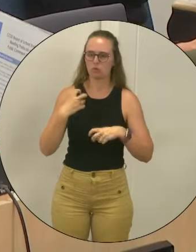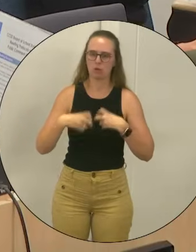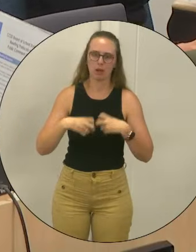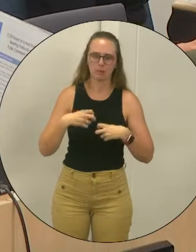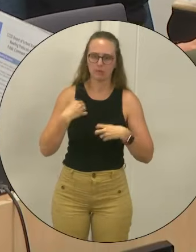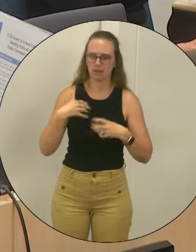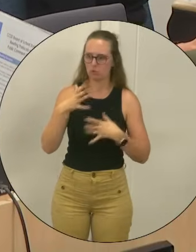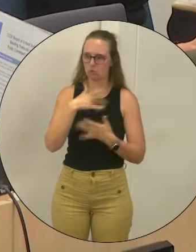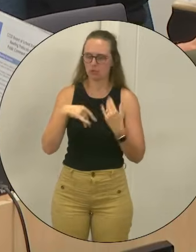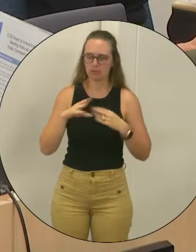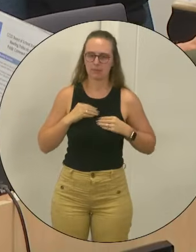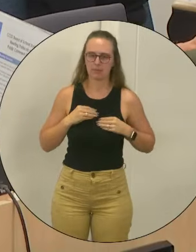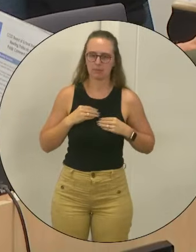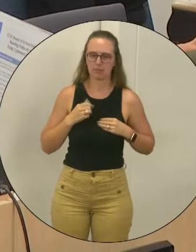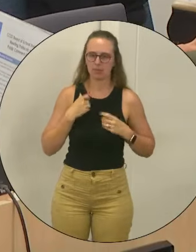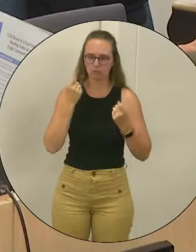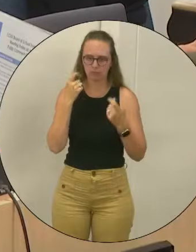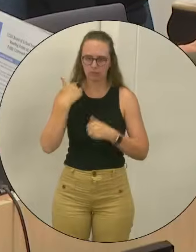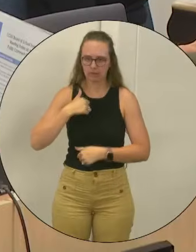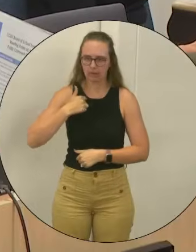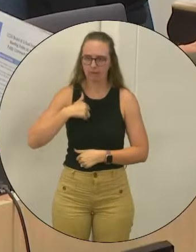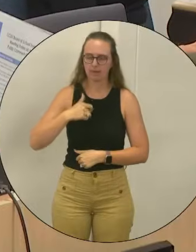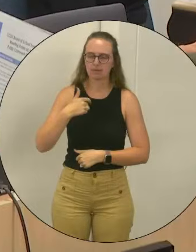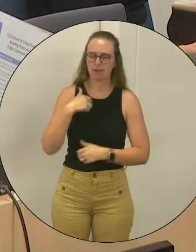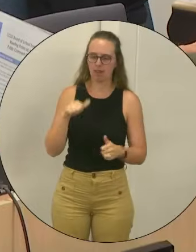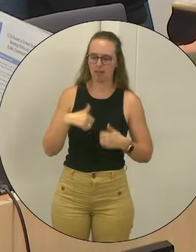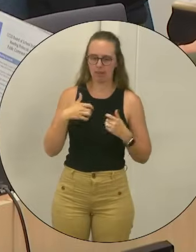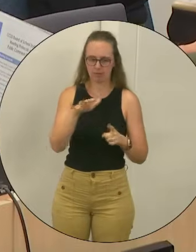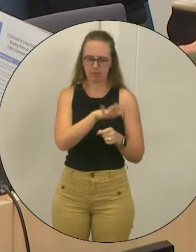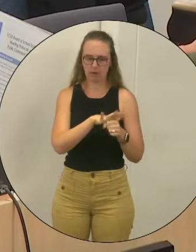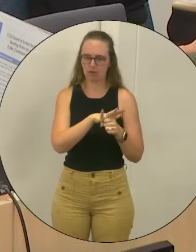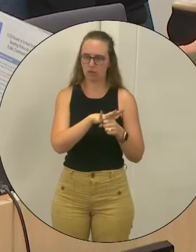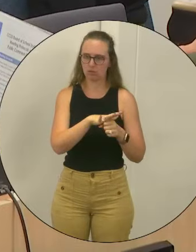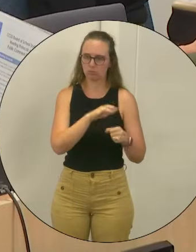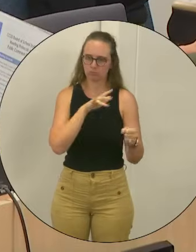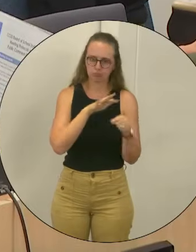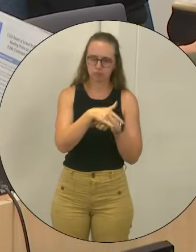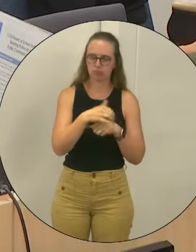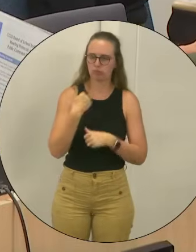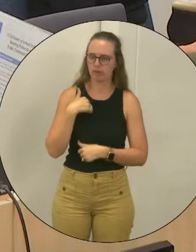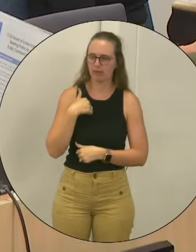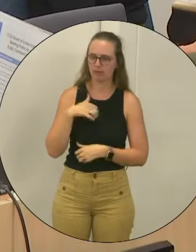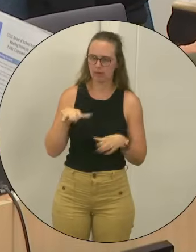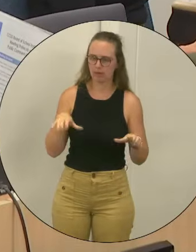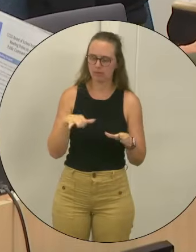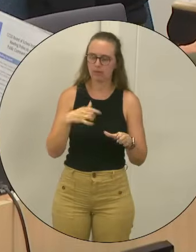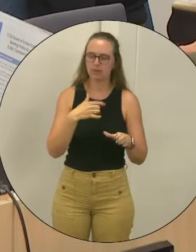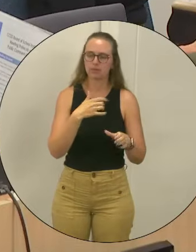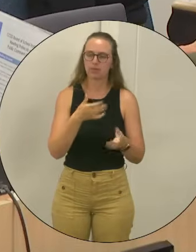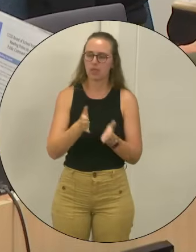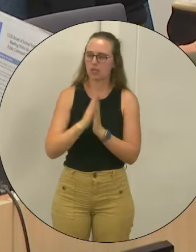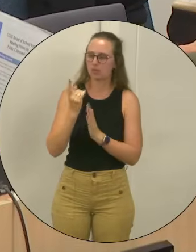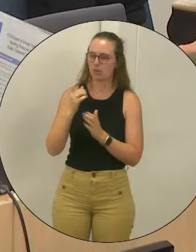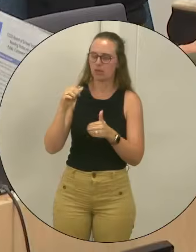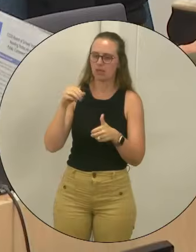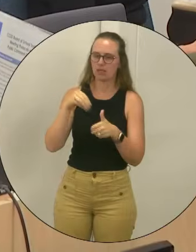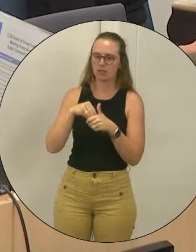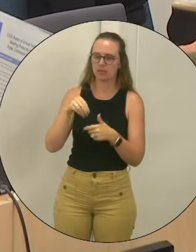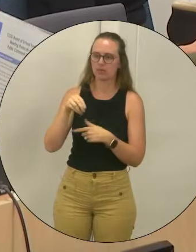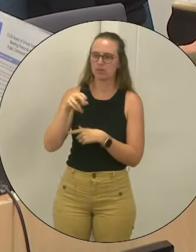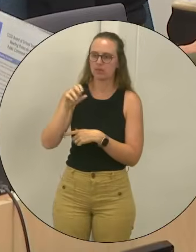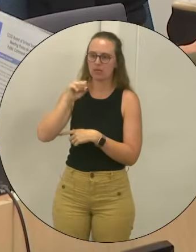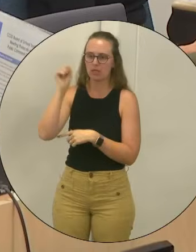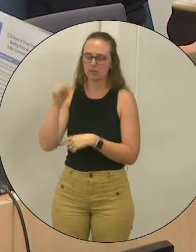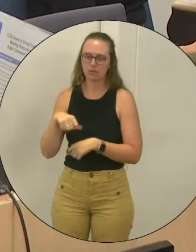social acceptance. I understand gangs because I live in an area that's highly concentrated with gangs. You're going to ask somebody that lives in Summerlin, Henderson, and Green Valley